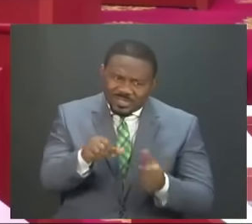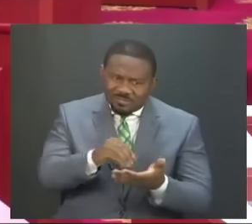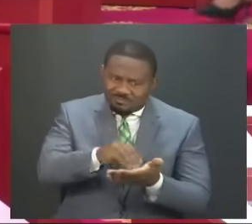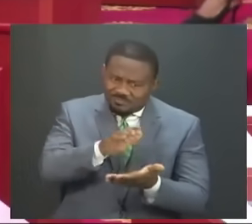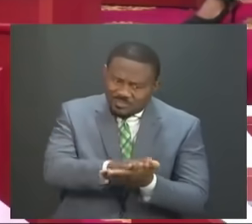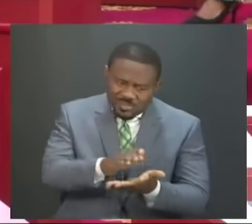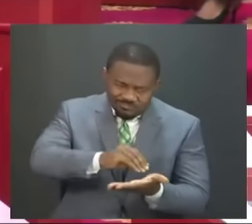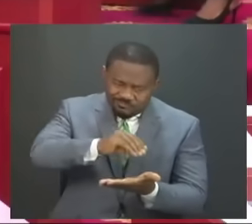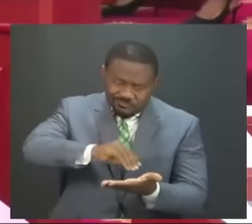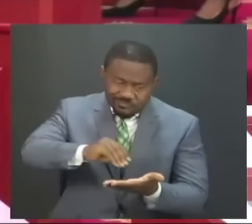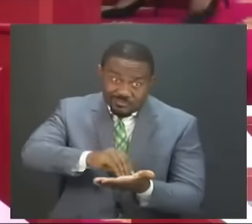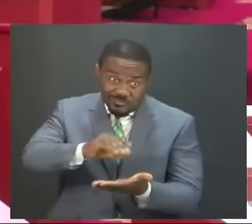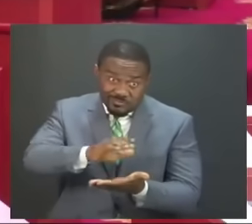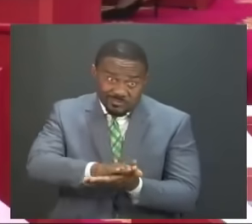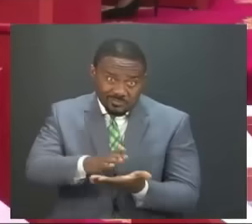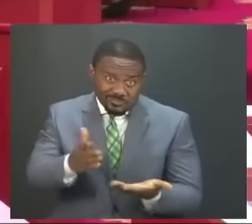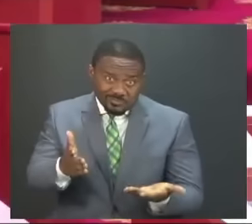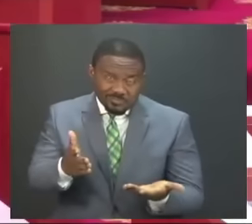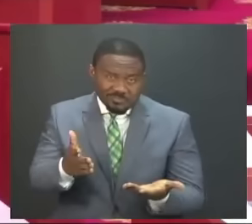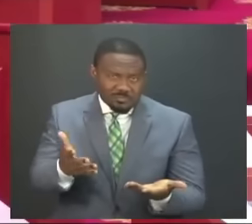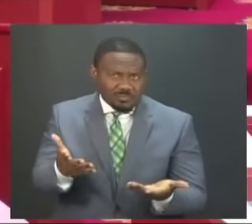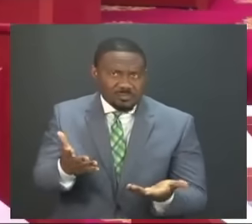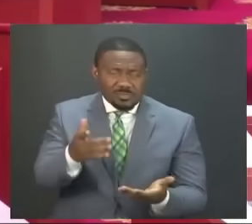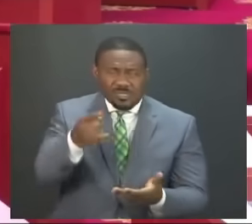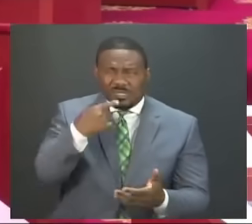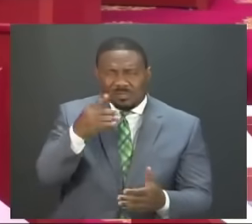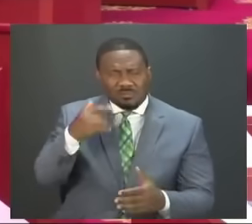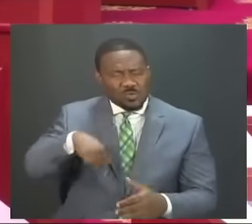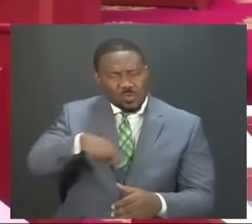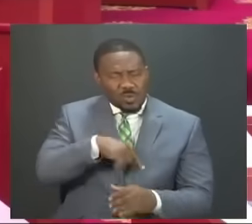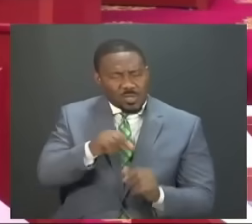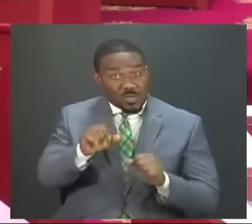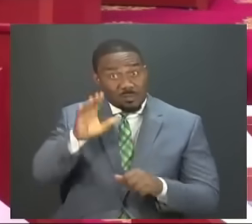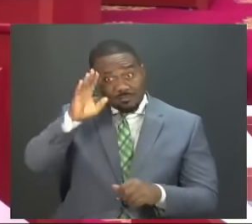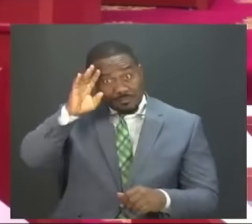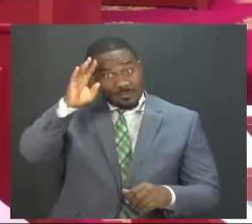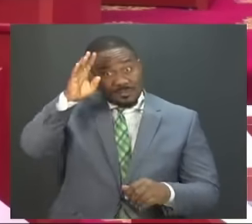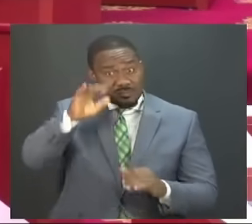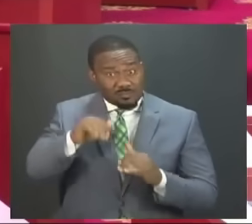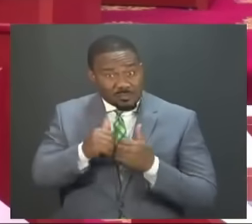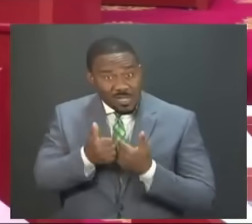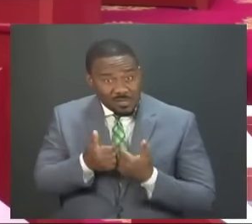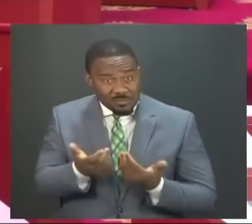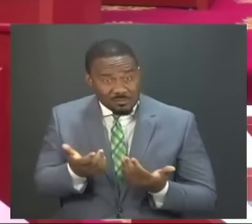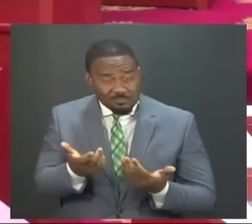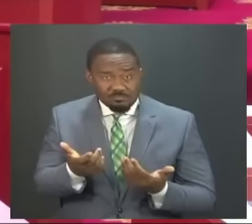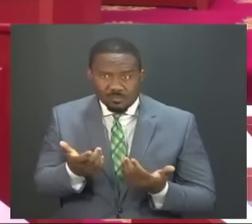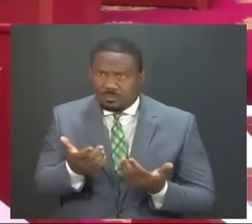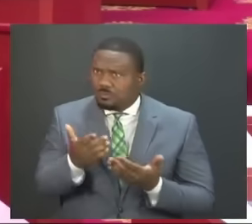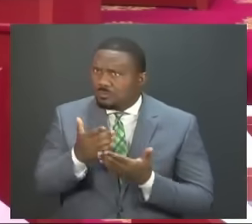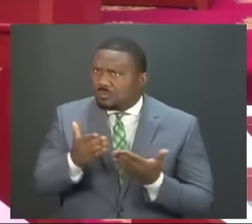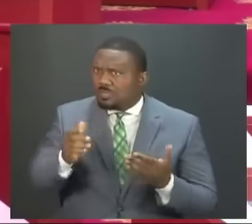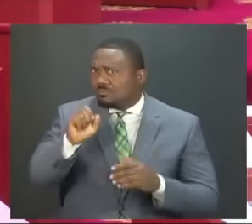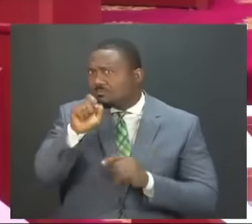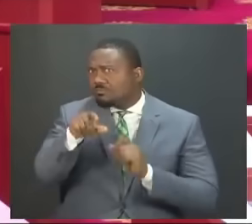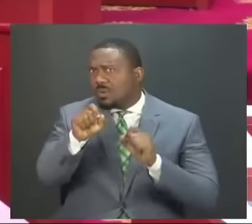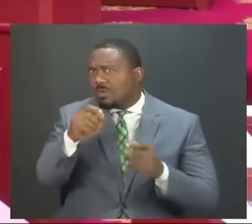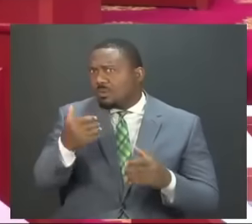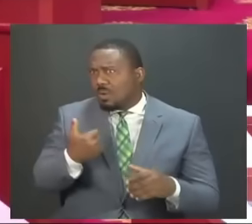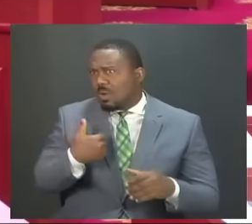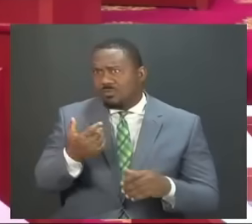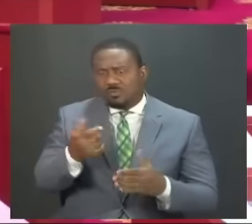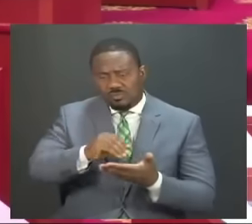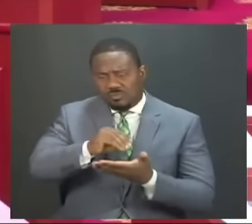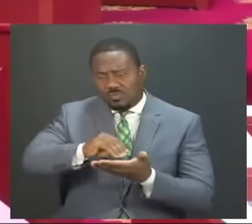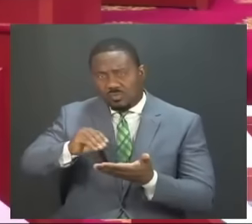ask how innovative we can be as innovative as asking questions that just require written responses so that